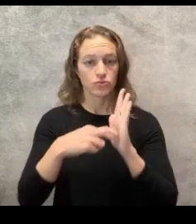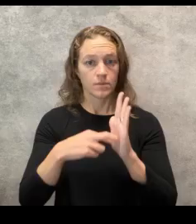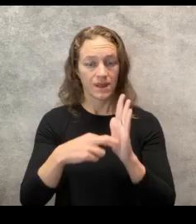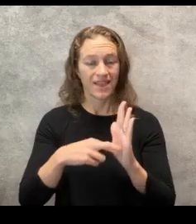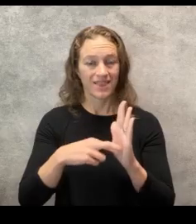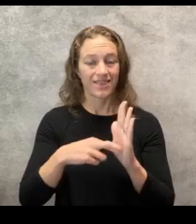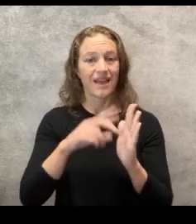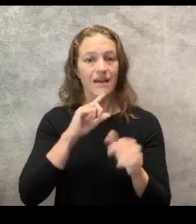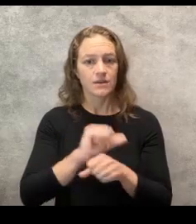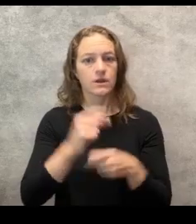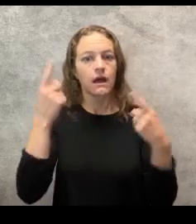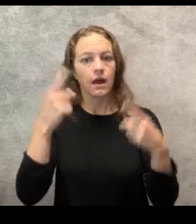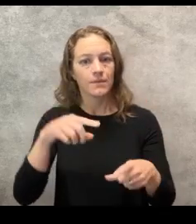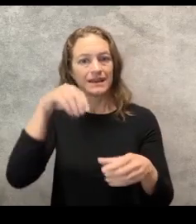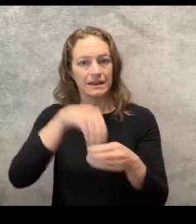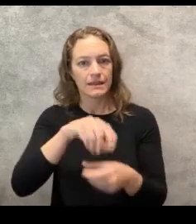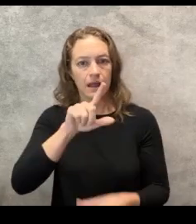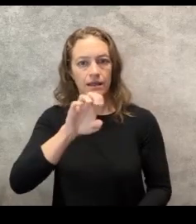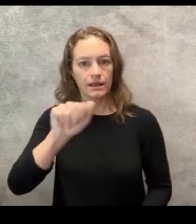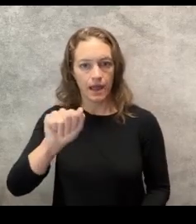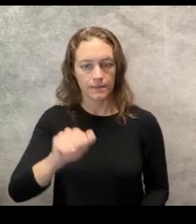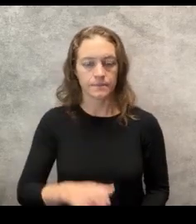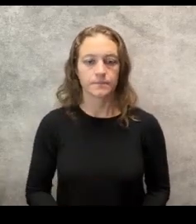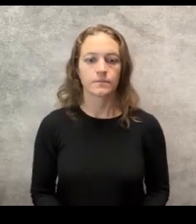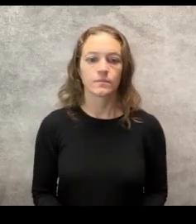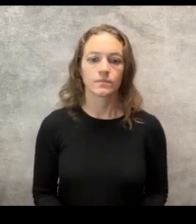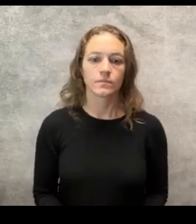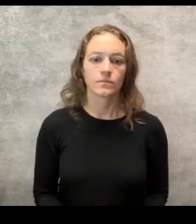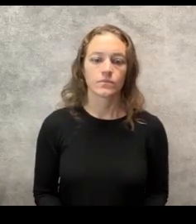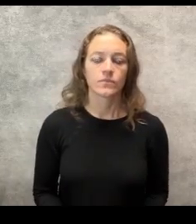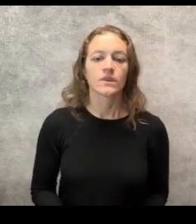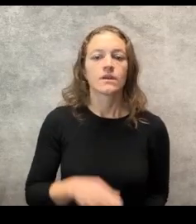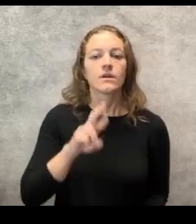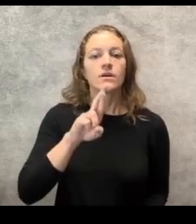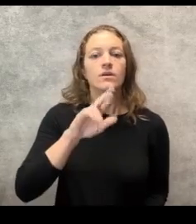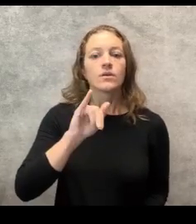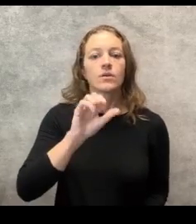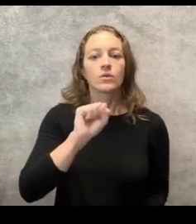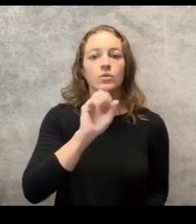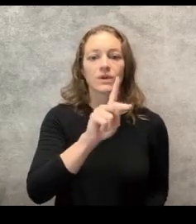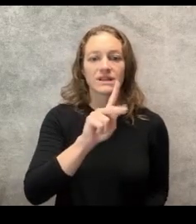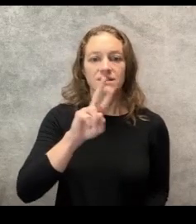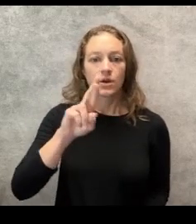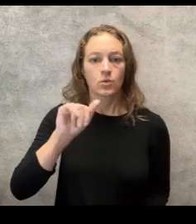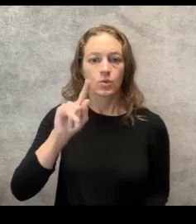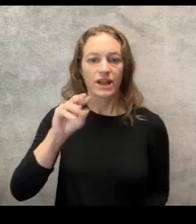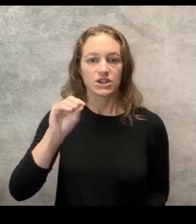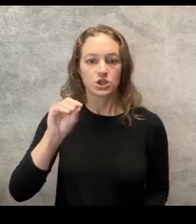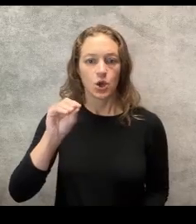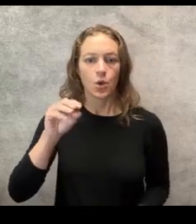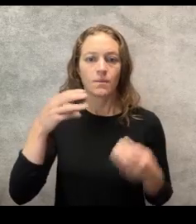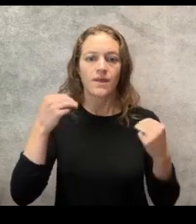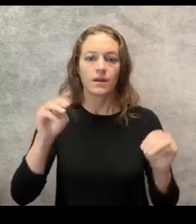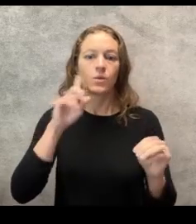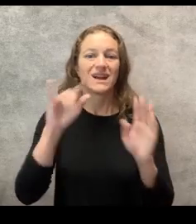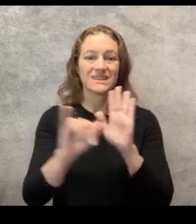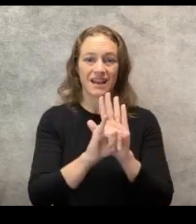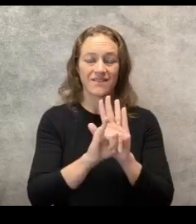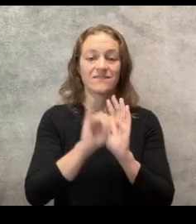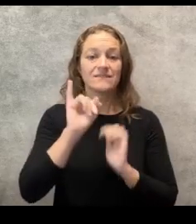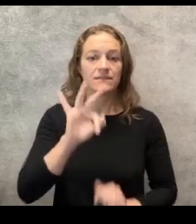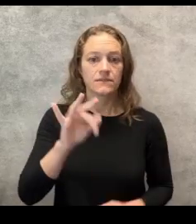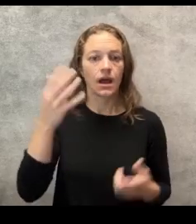in LEAs. The risk ratio methodology identifies LEAs who have